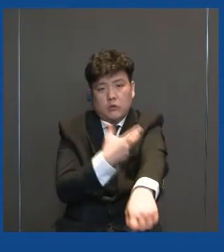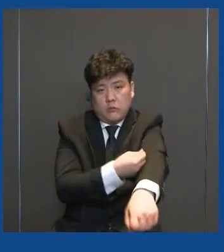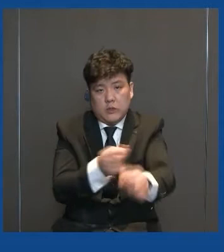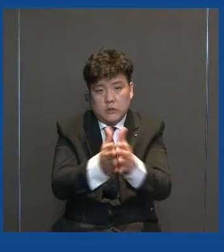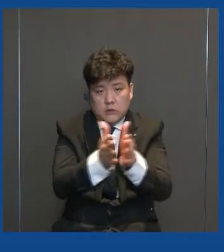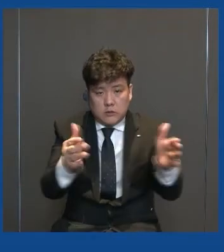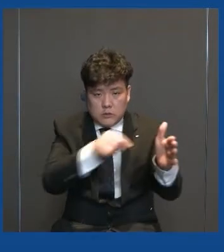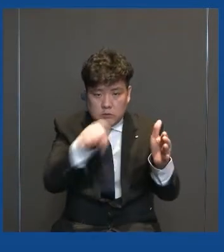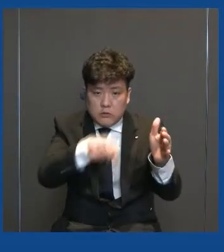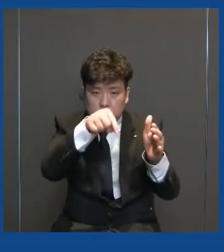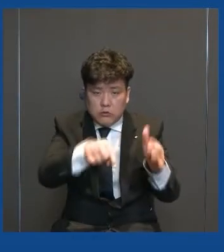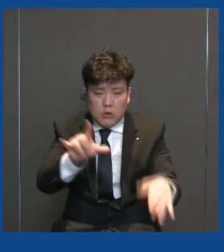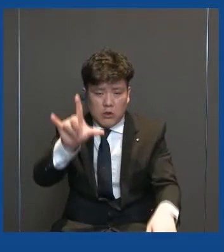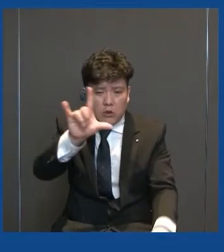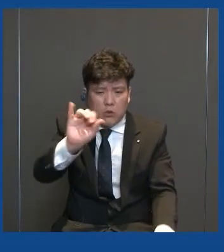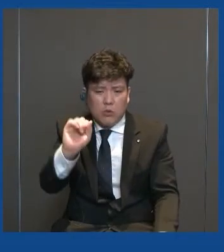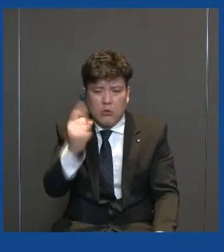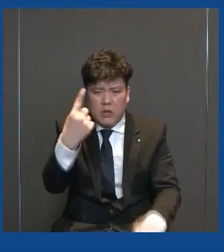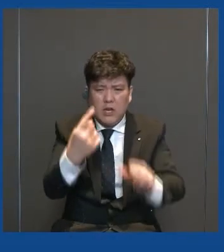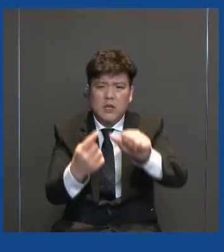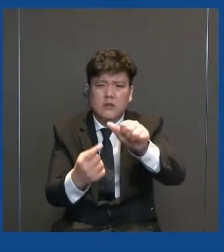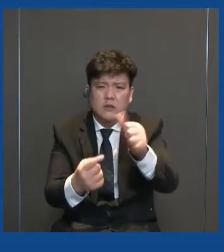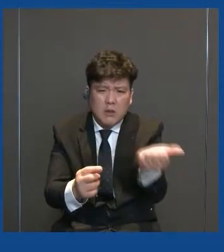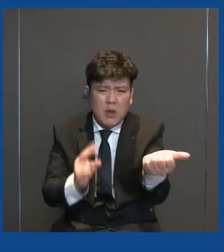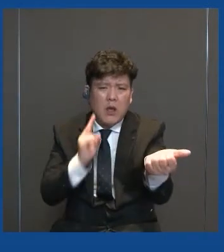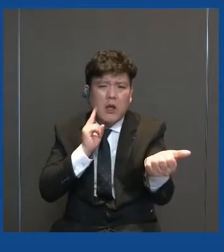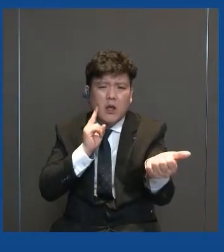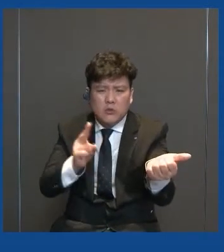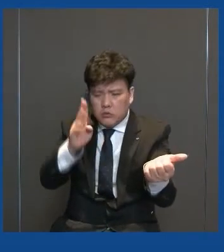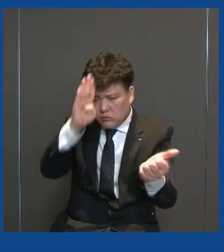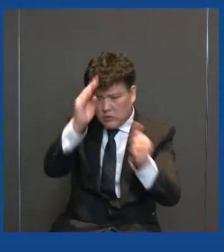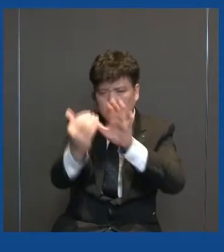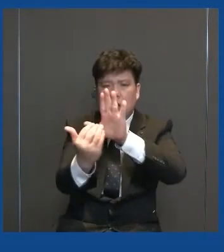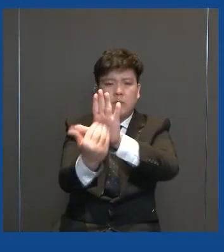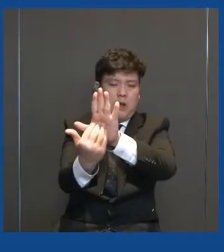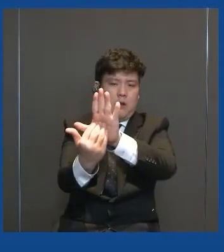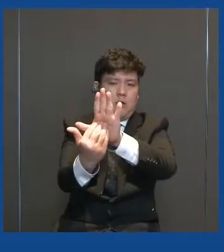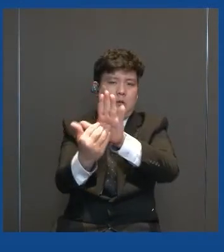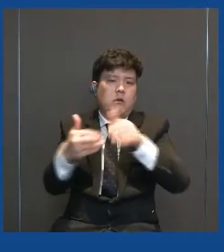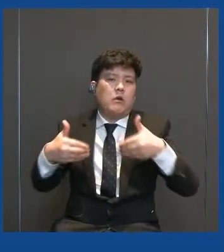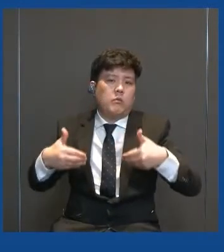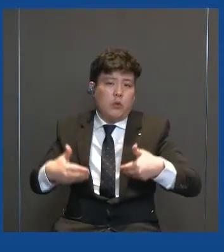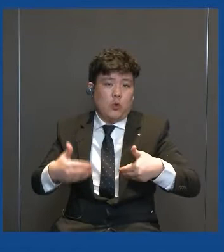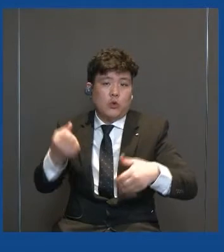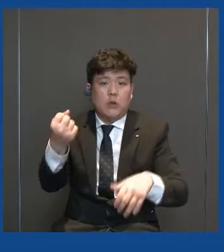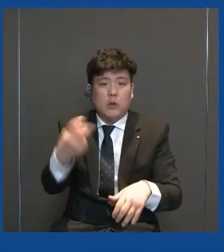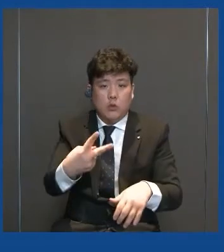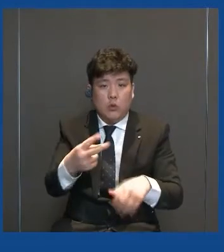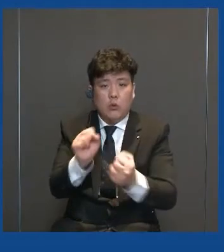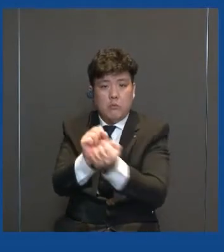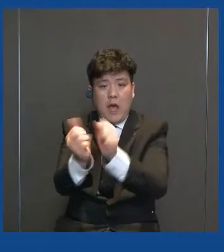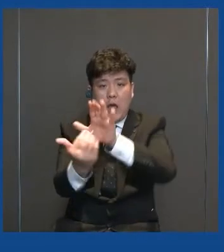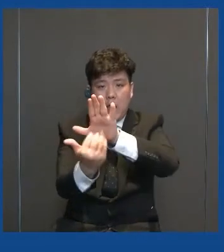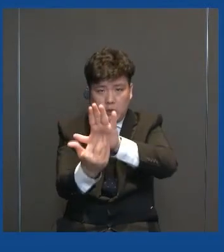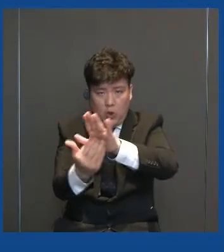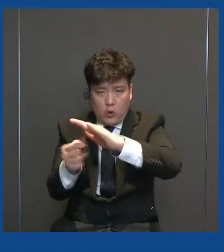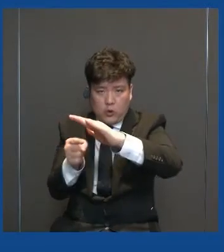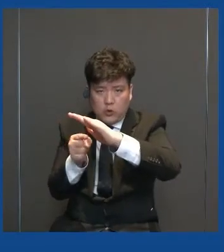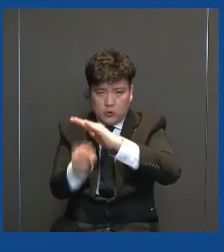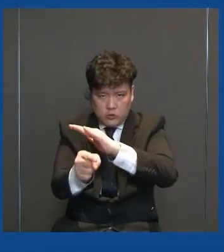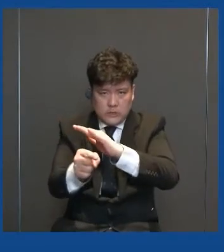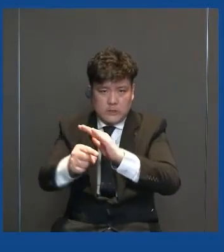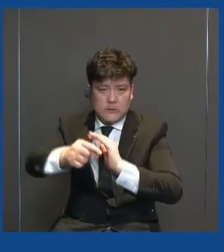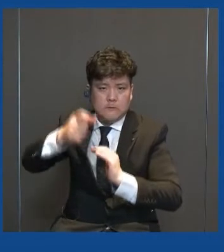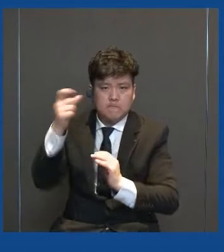COVID-19, minimizing the spread of infection and epidemic control, and last one is ensuring key